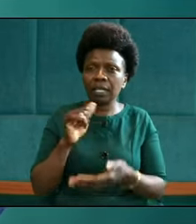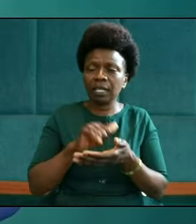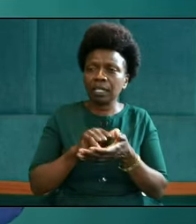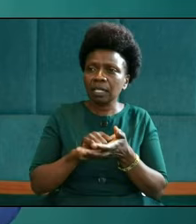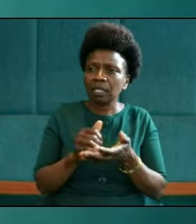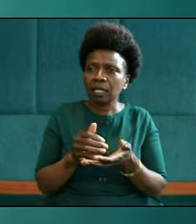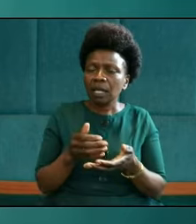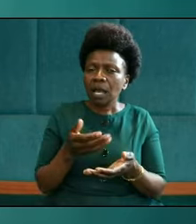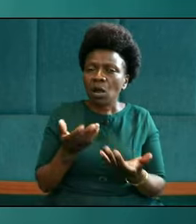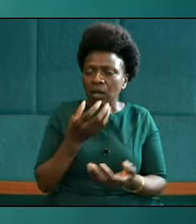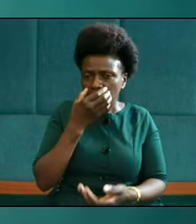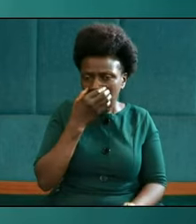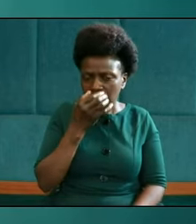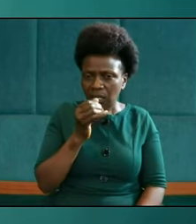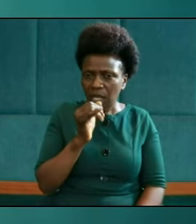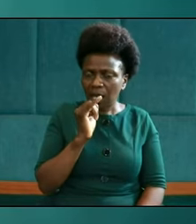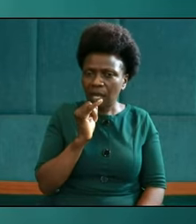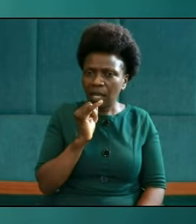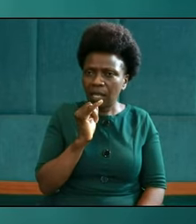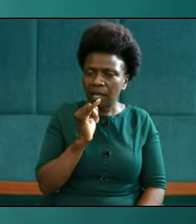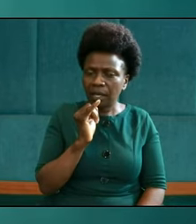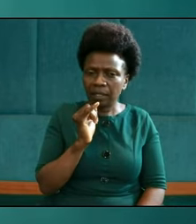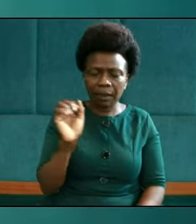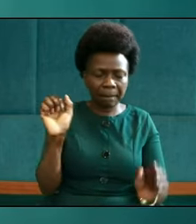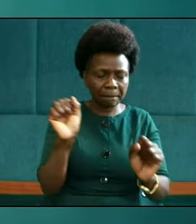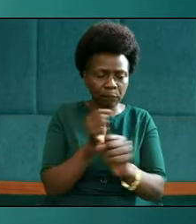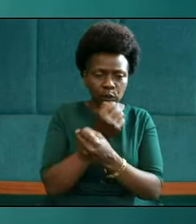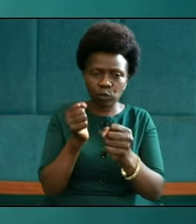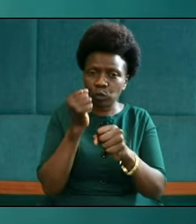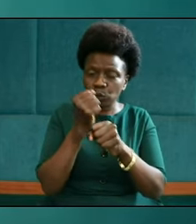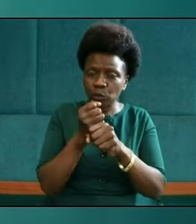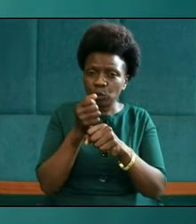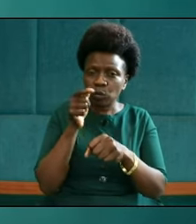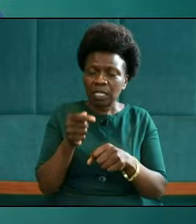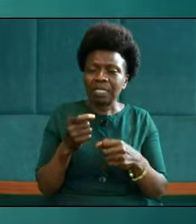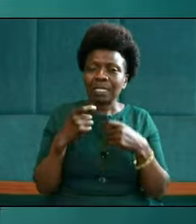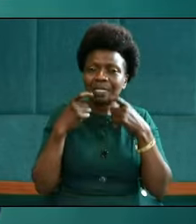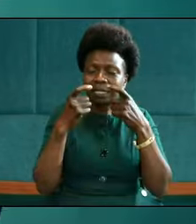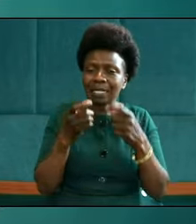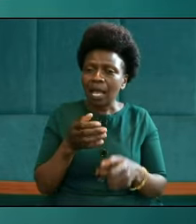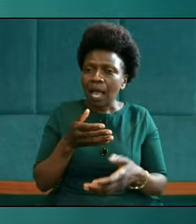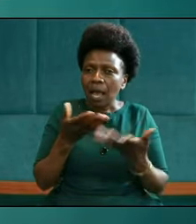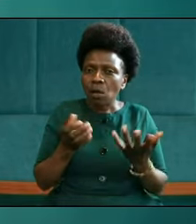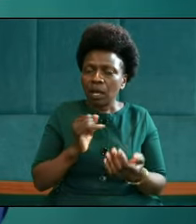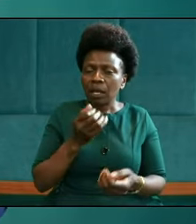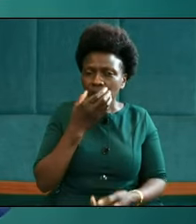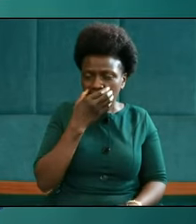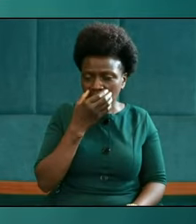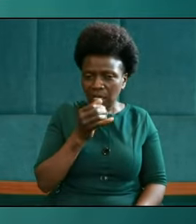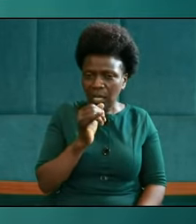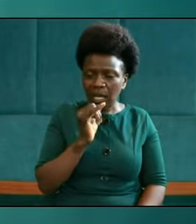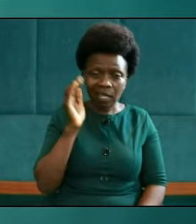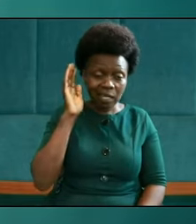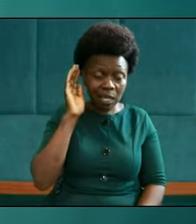how I wish I did not commit this sin. How I wish I did not